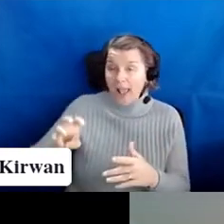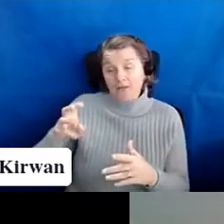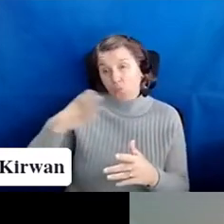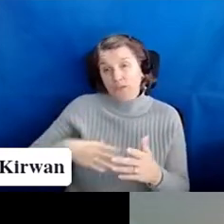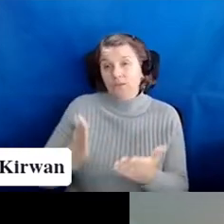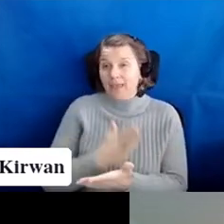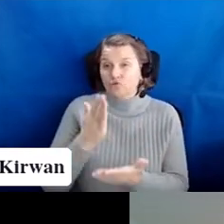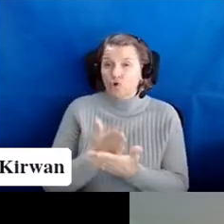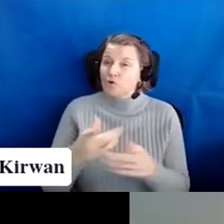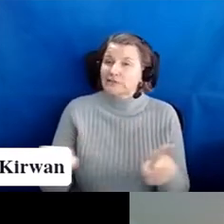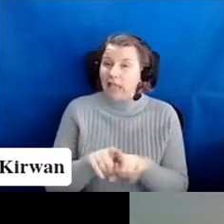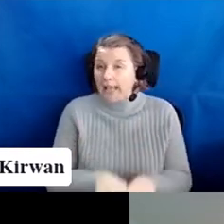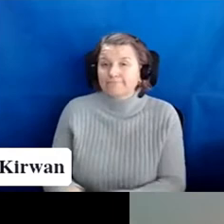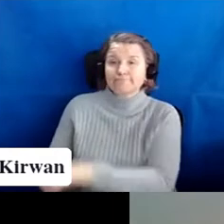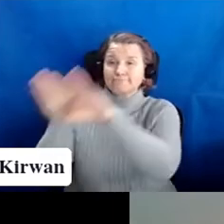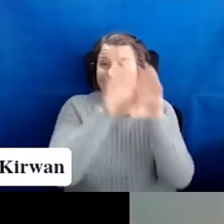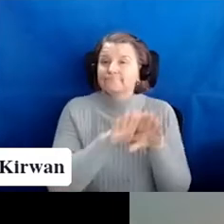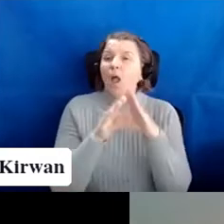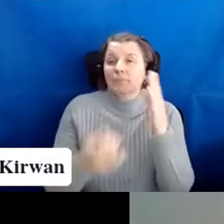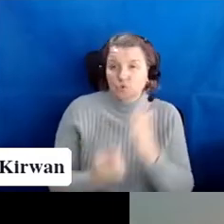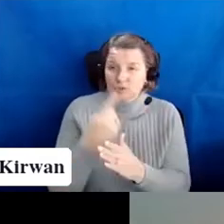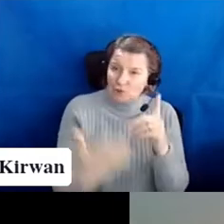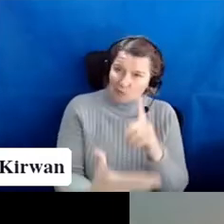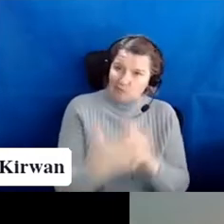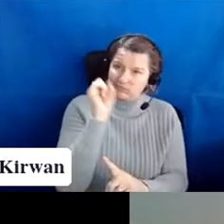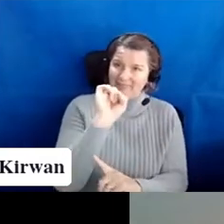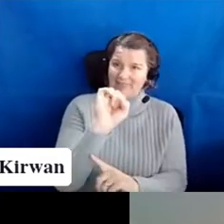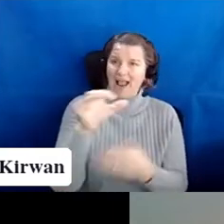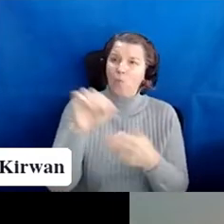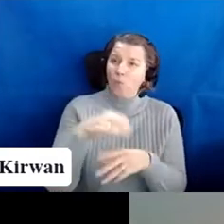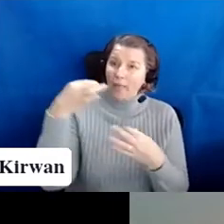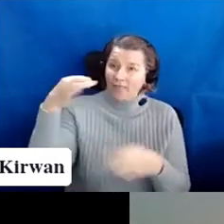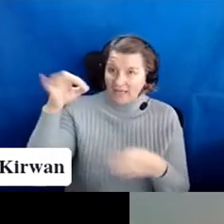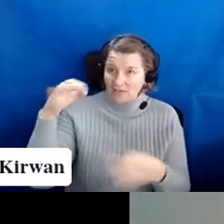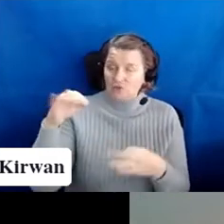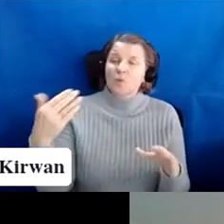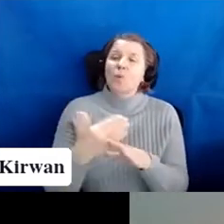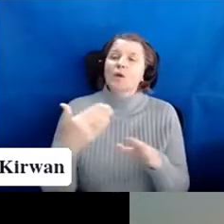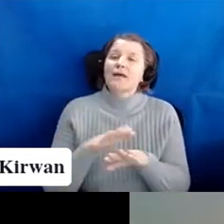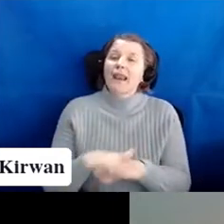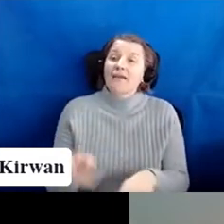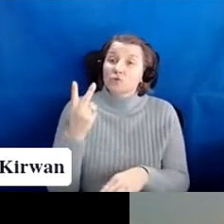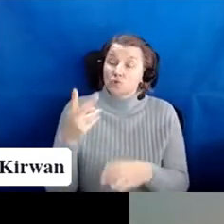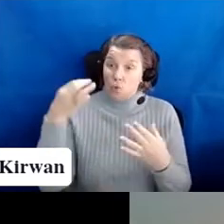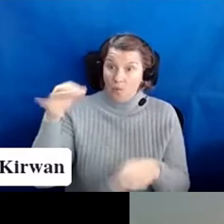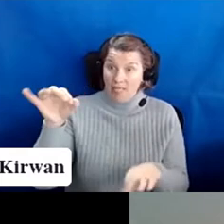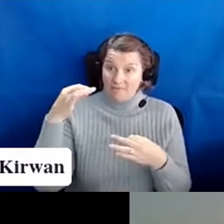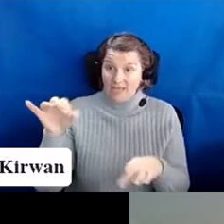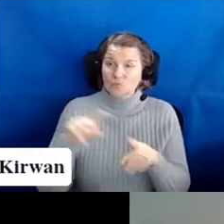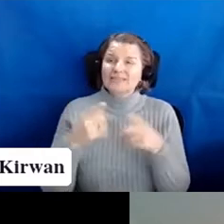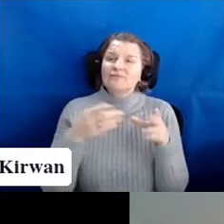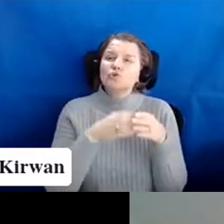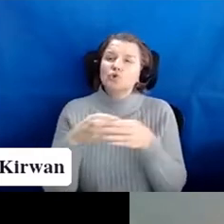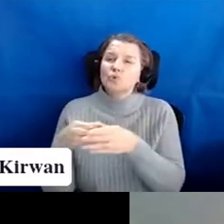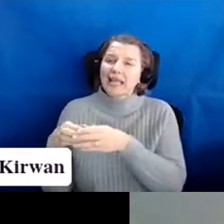had the same opportunity to gain the qualification. We worked on a level 2 qualification with a number of units within it that